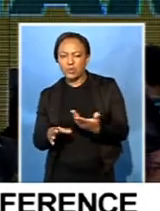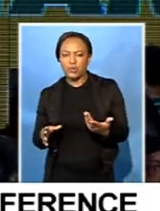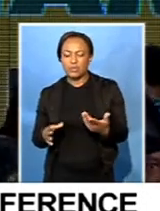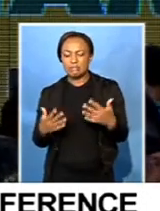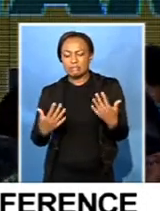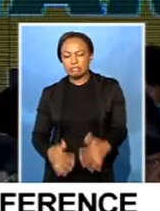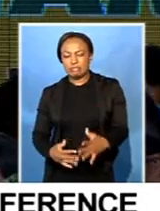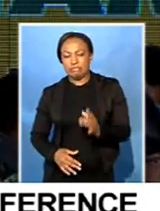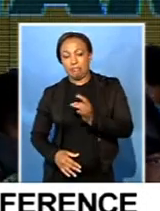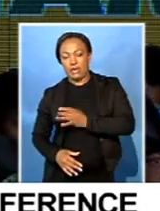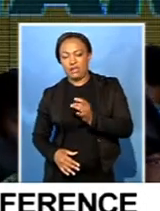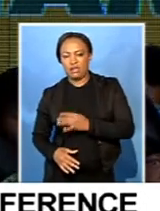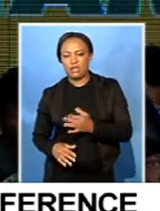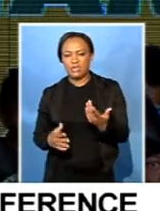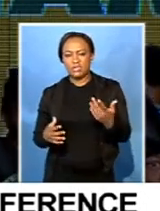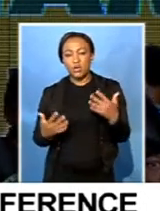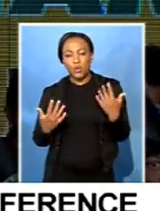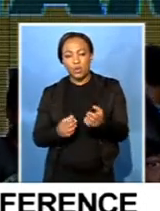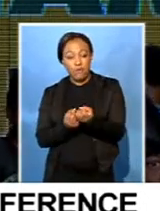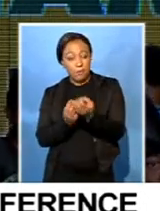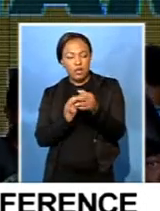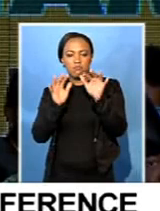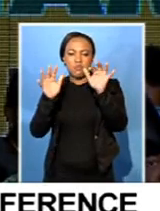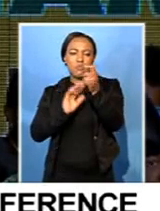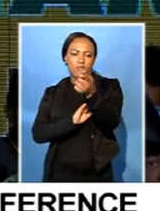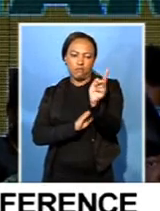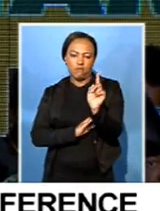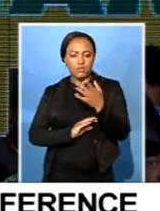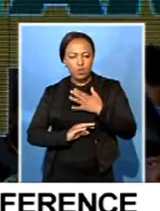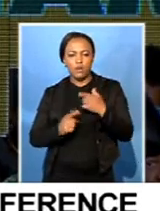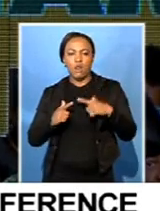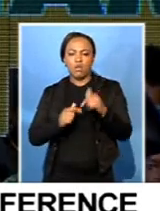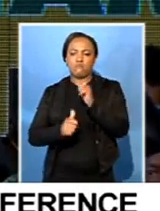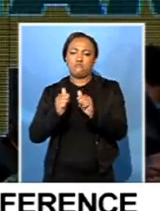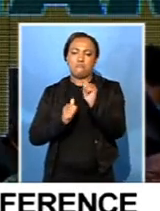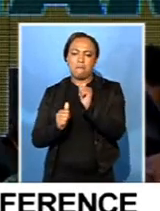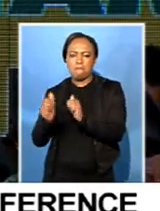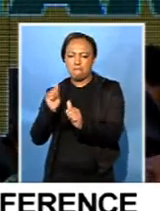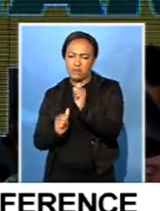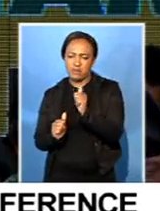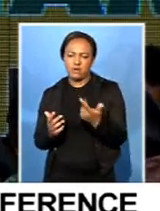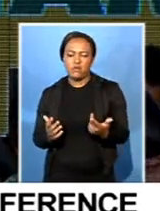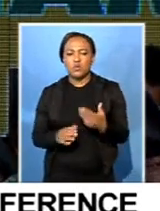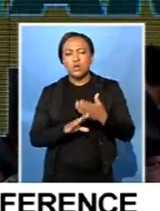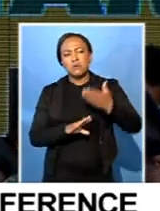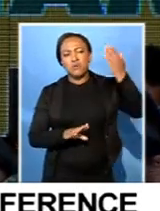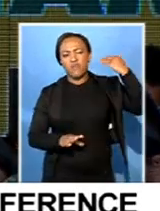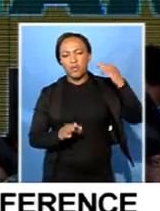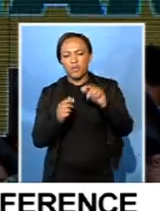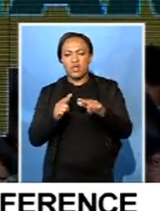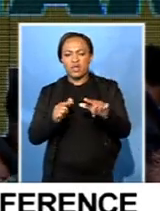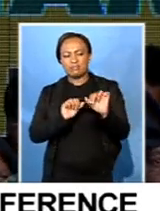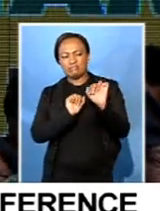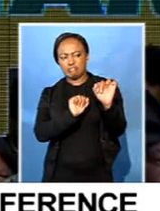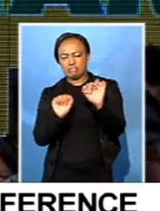a sore point for millions of our people who were shunted